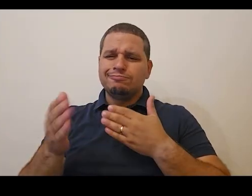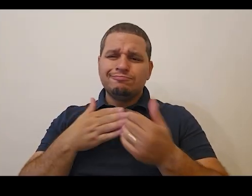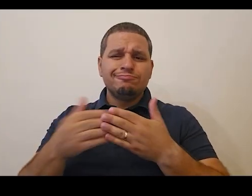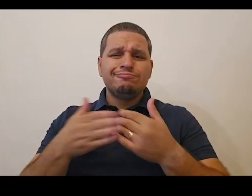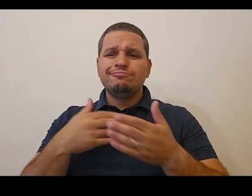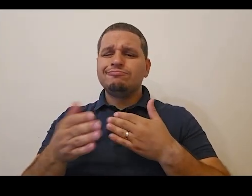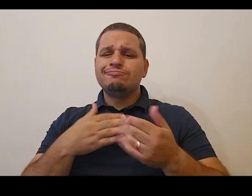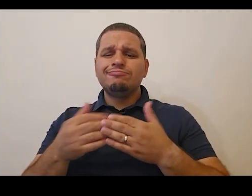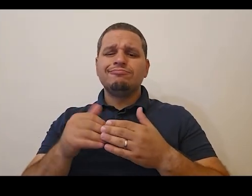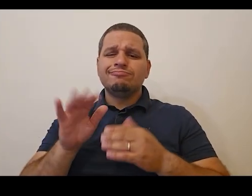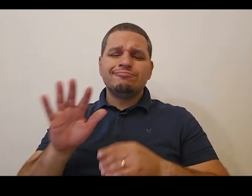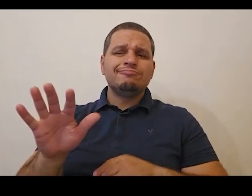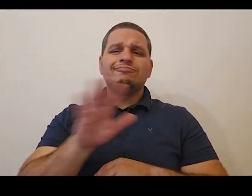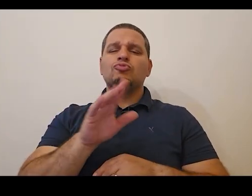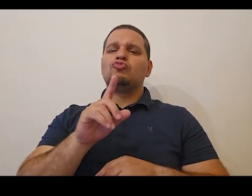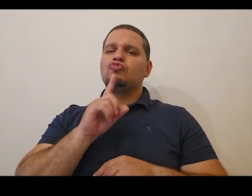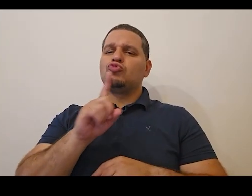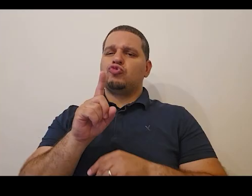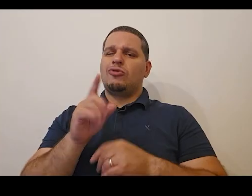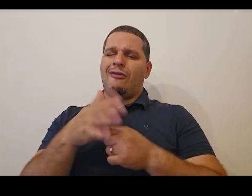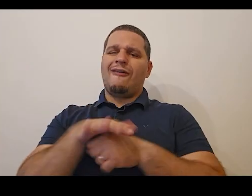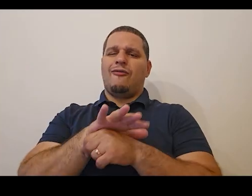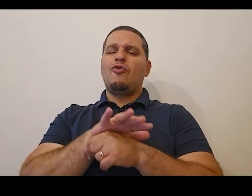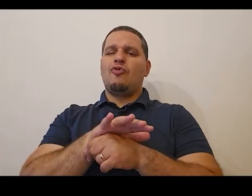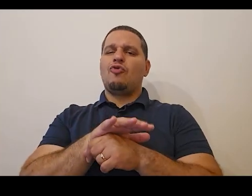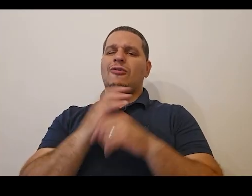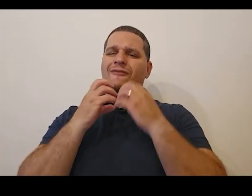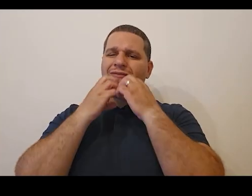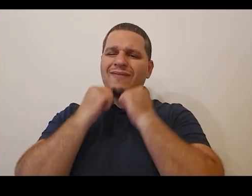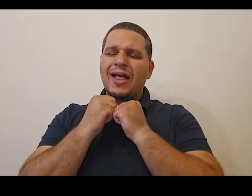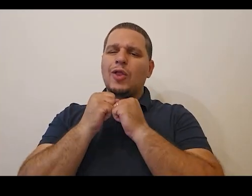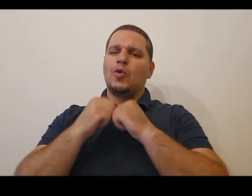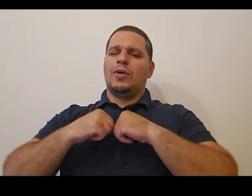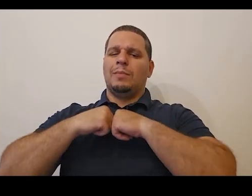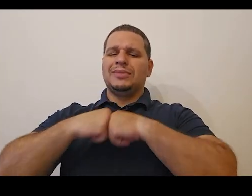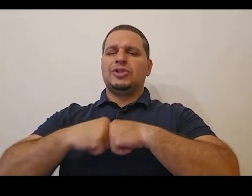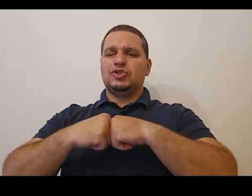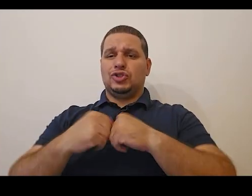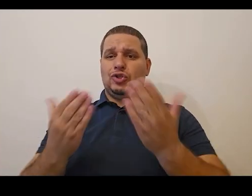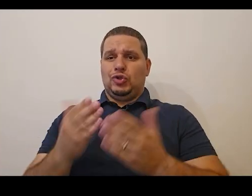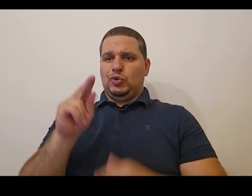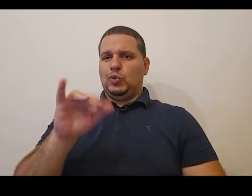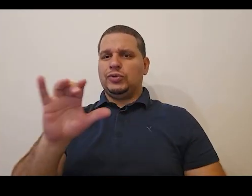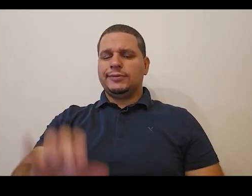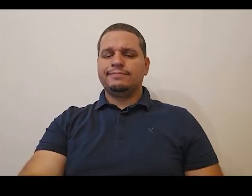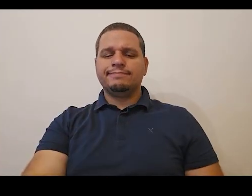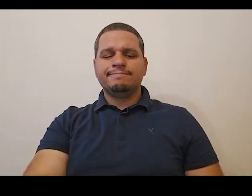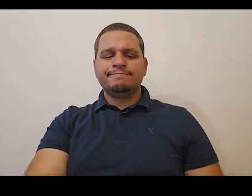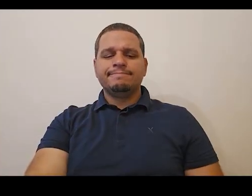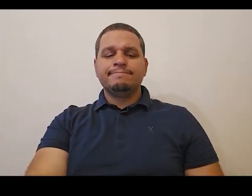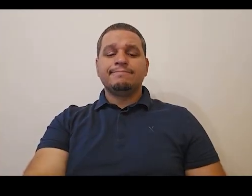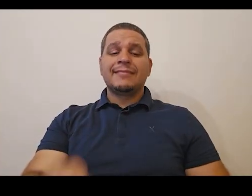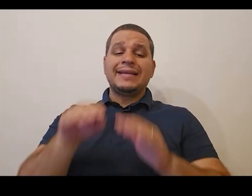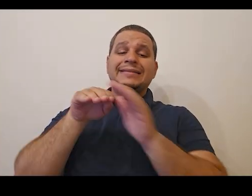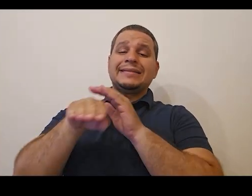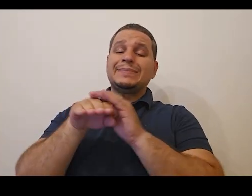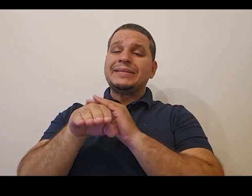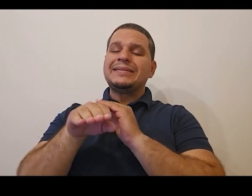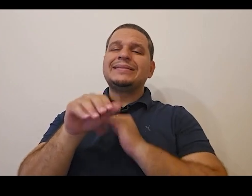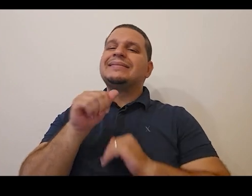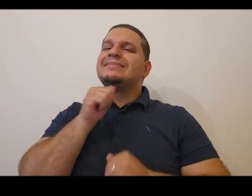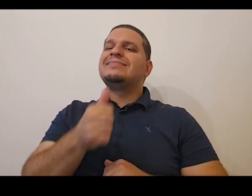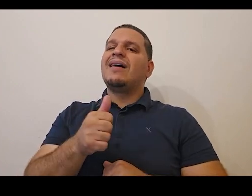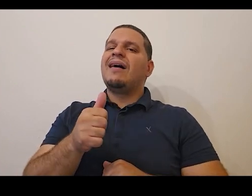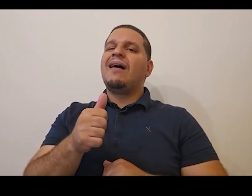regardless of shifting winds, you are covered, valued, and protected in the city. Accessibility